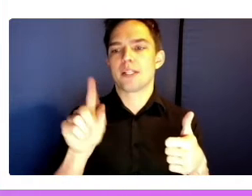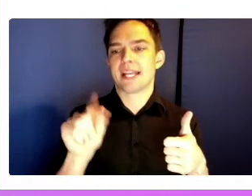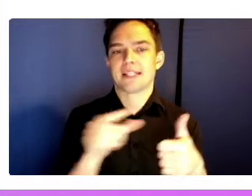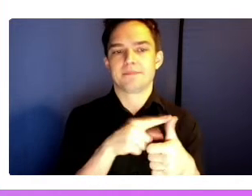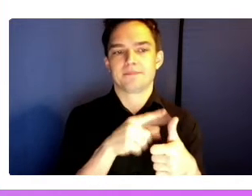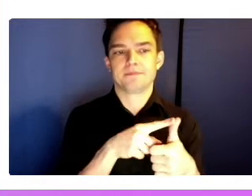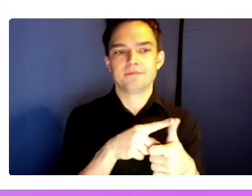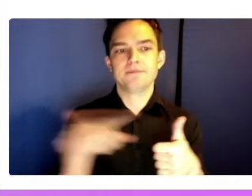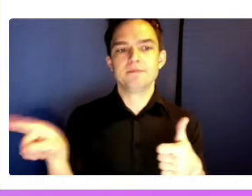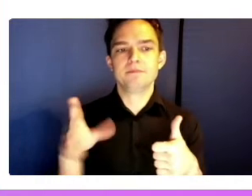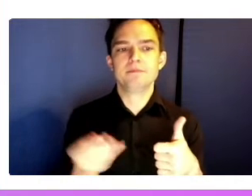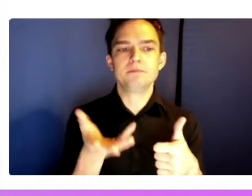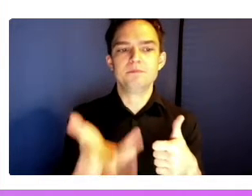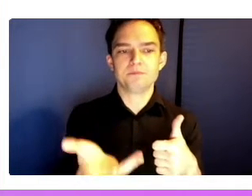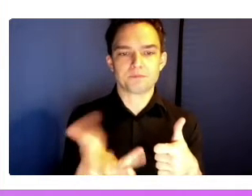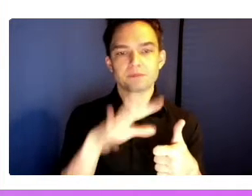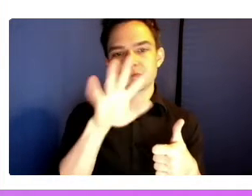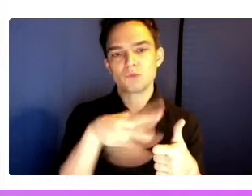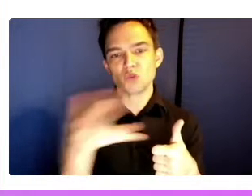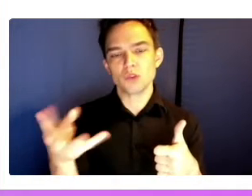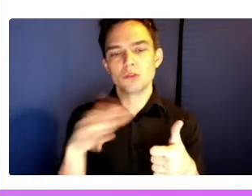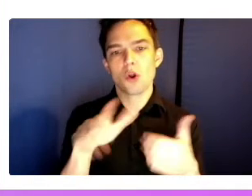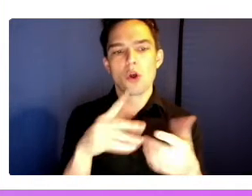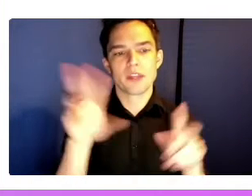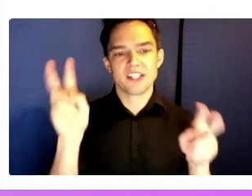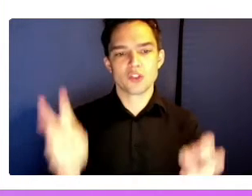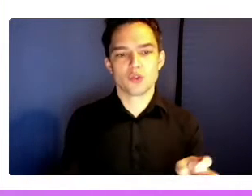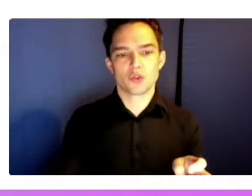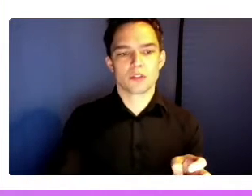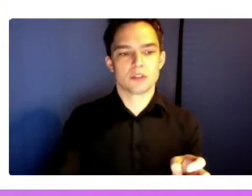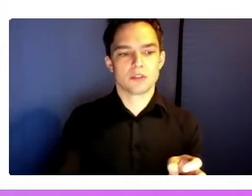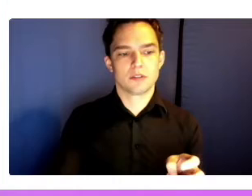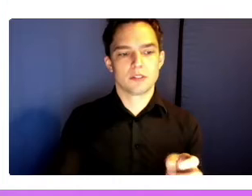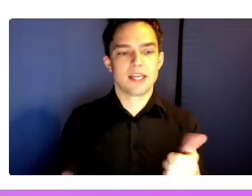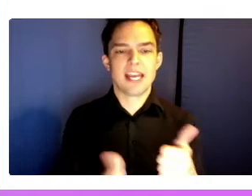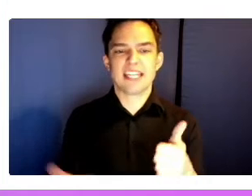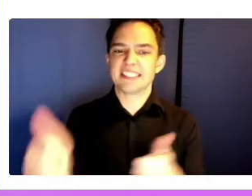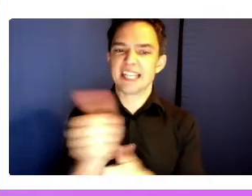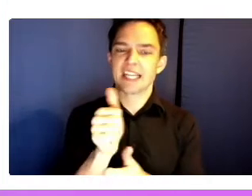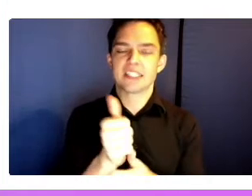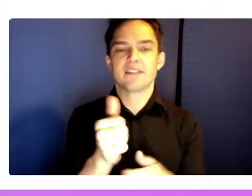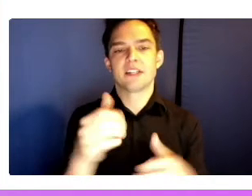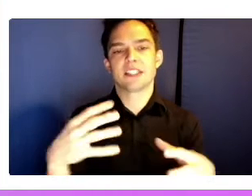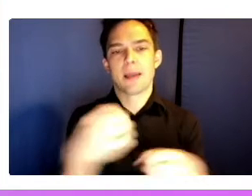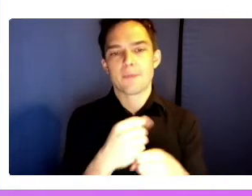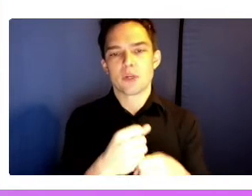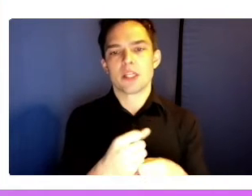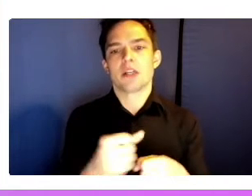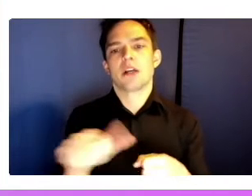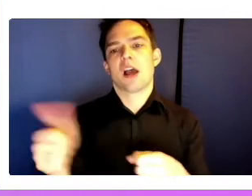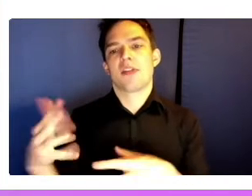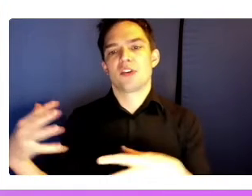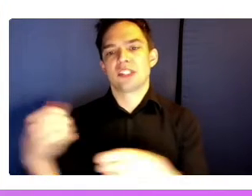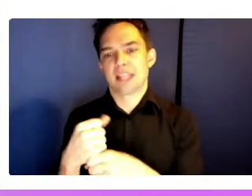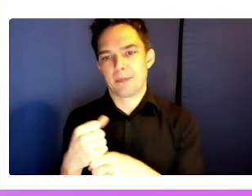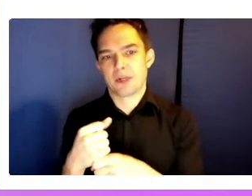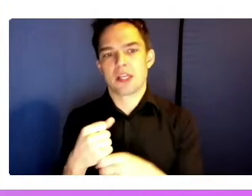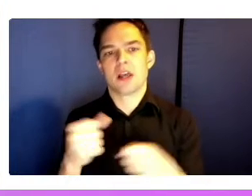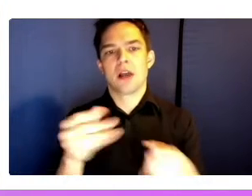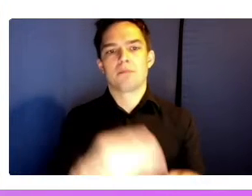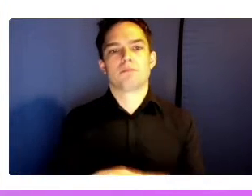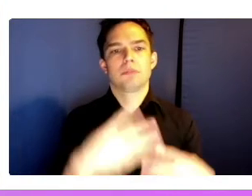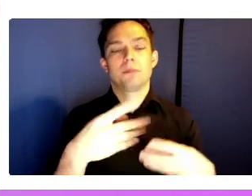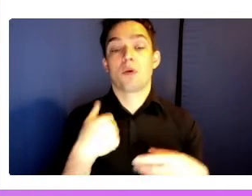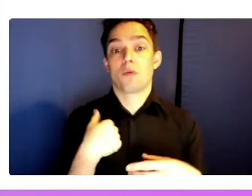They provided a spreadsheet with all the issues, an executive summary, and another summary. But we just want to look at